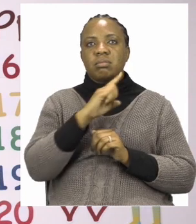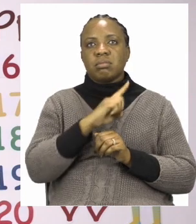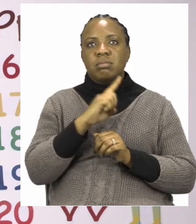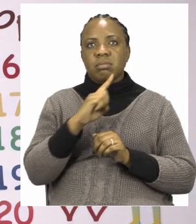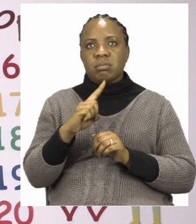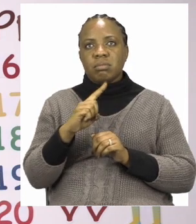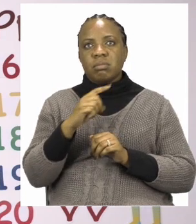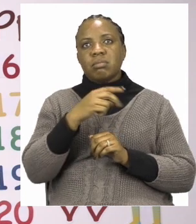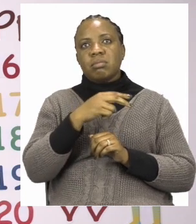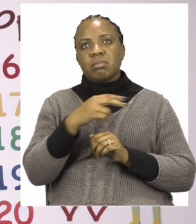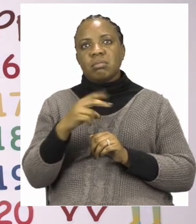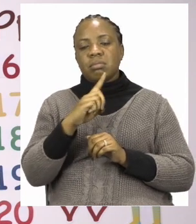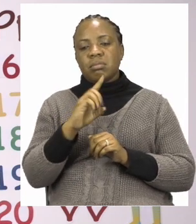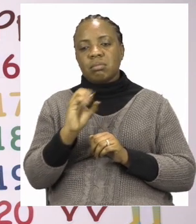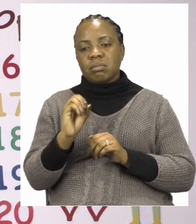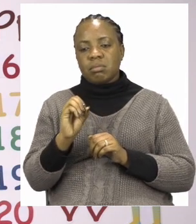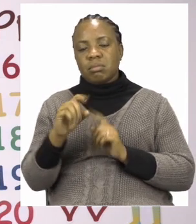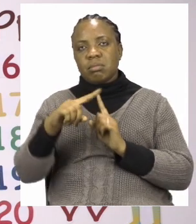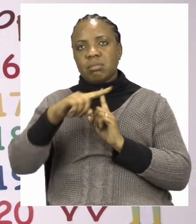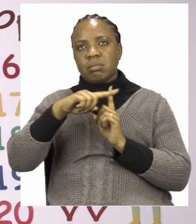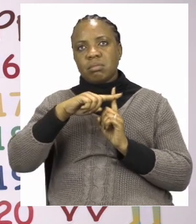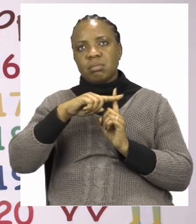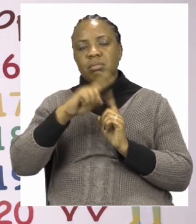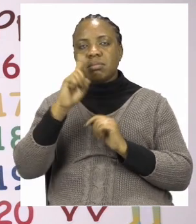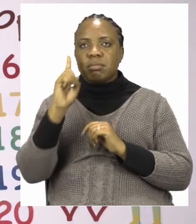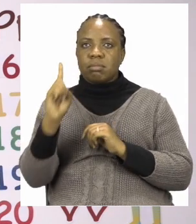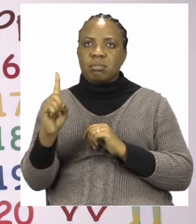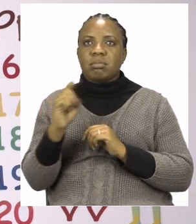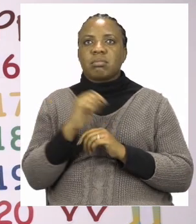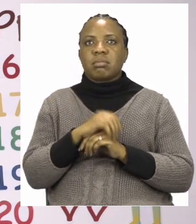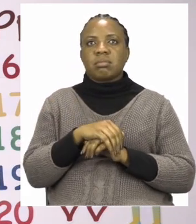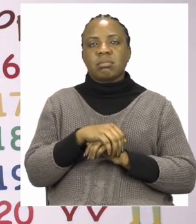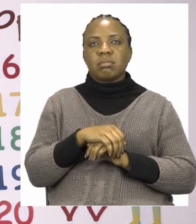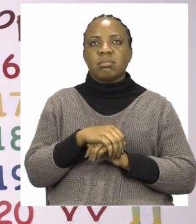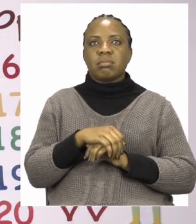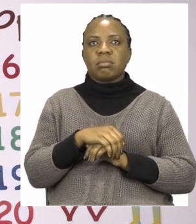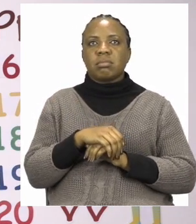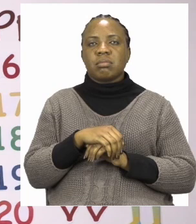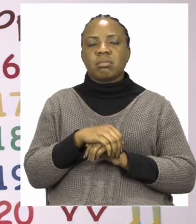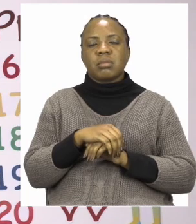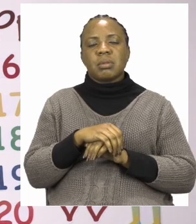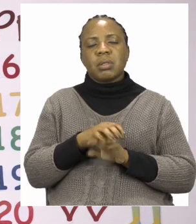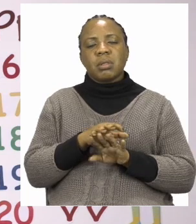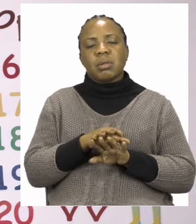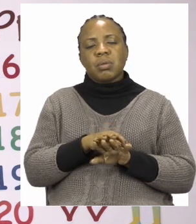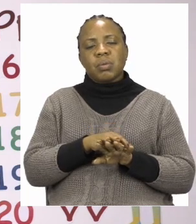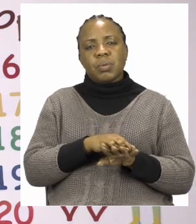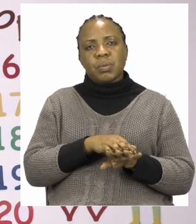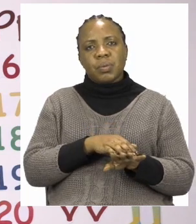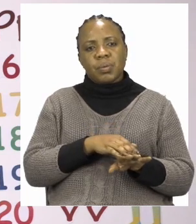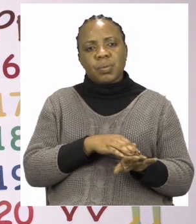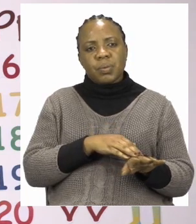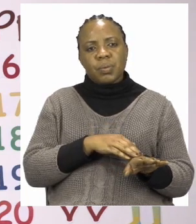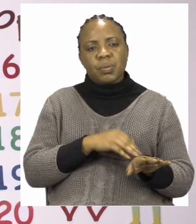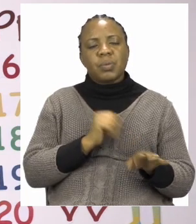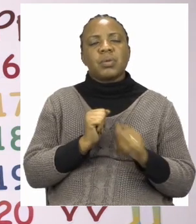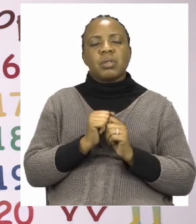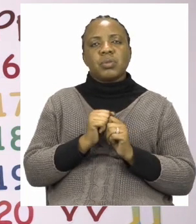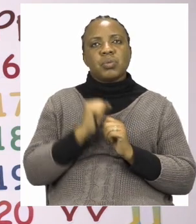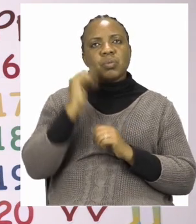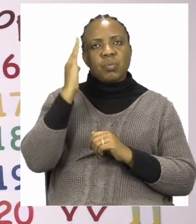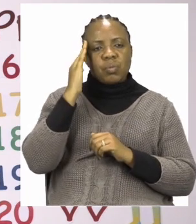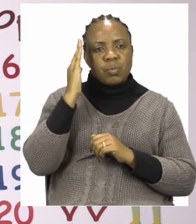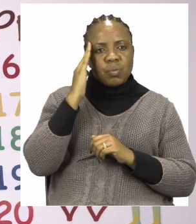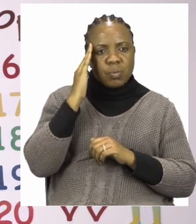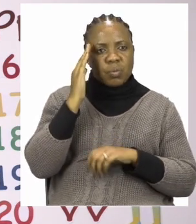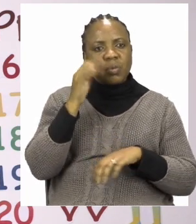11 equals 10 plus 1. So take a good look at your tens and units, boys and girls. Make